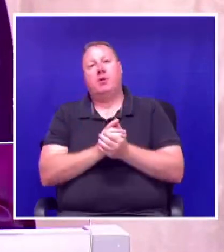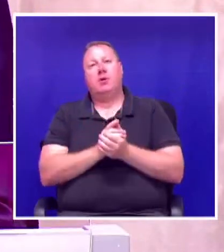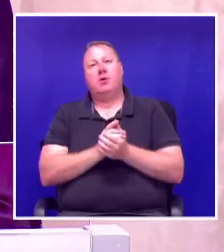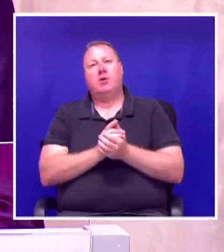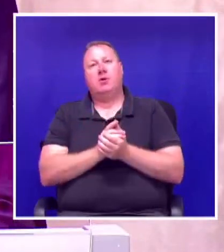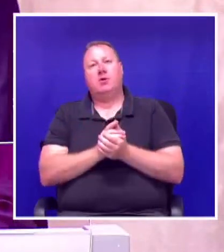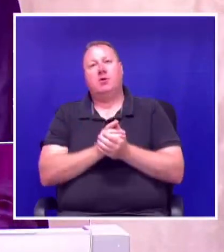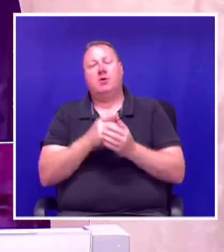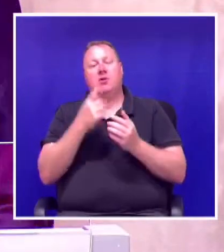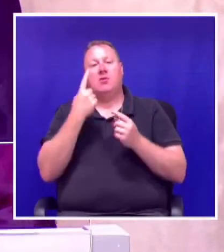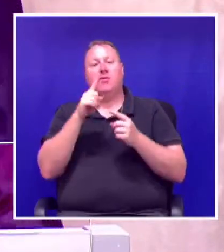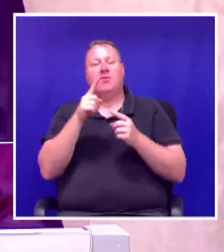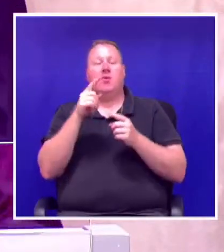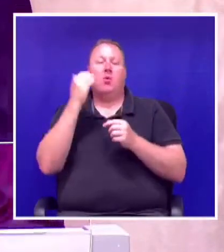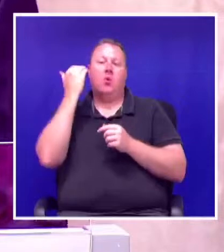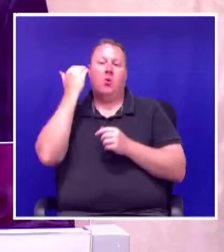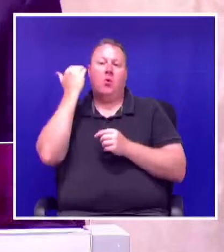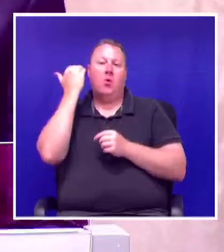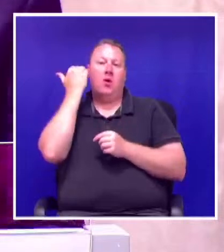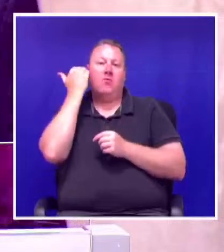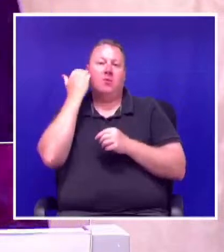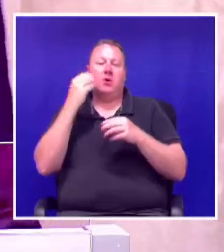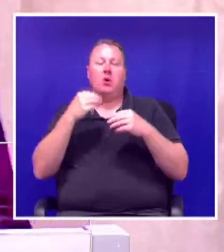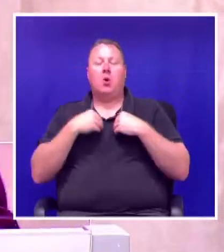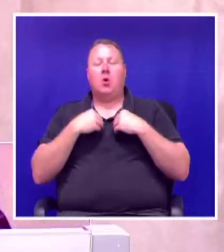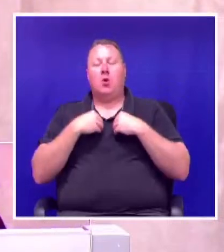state enterprises and subsidiaries.